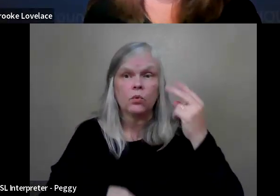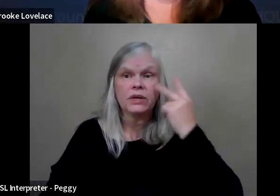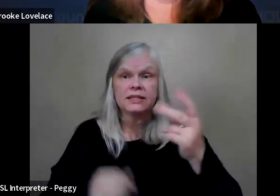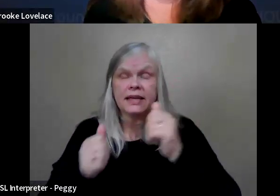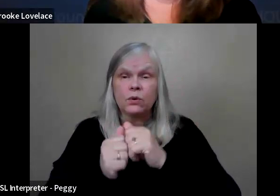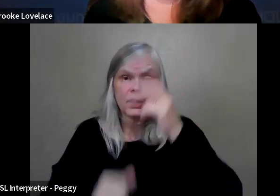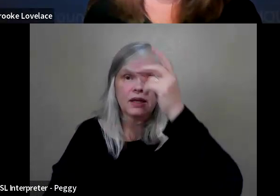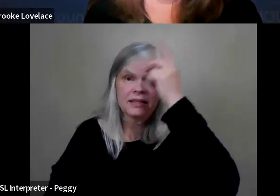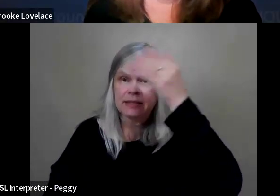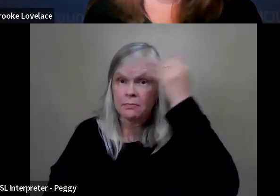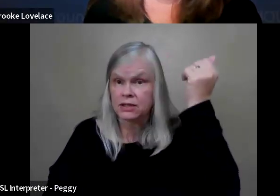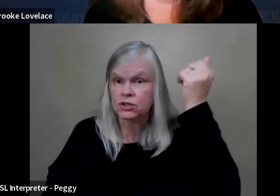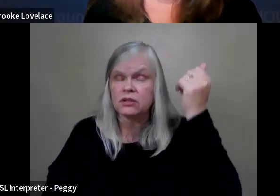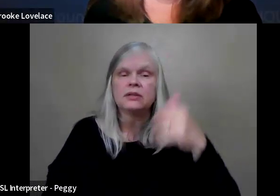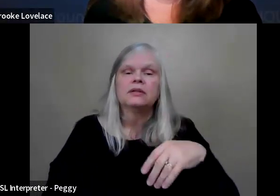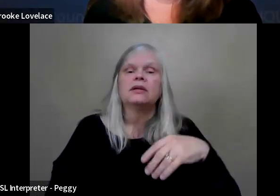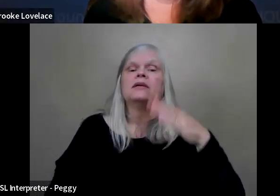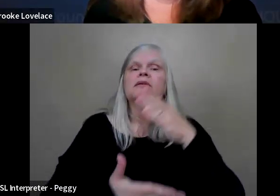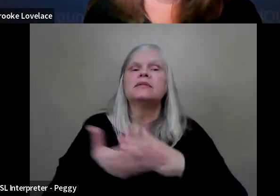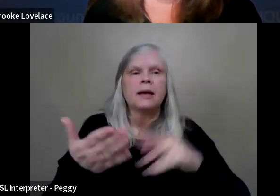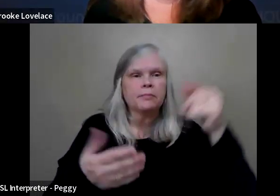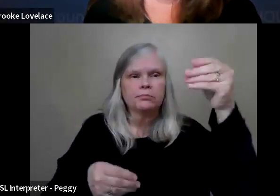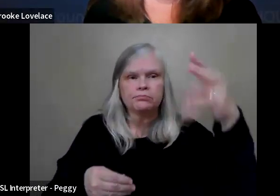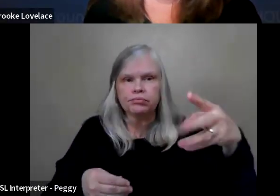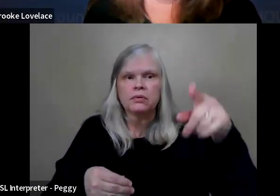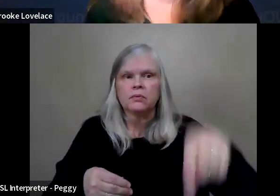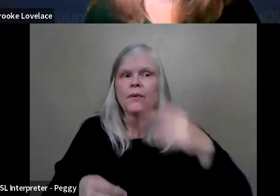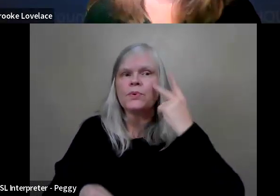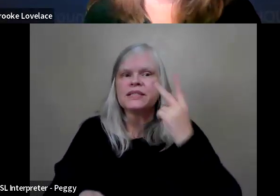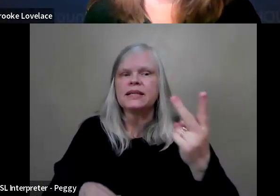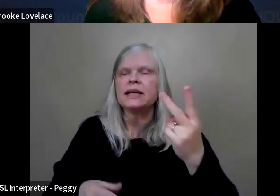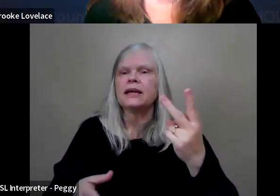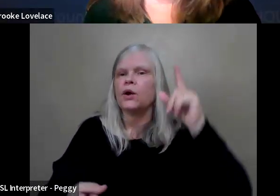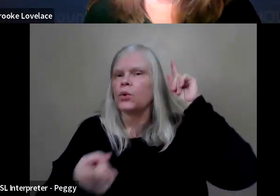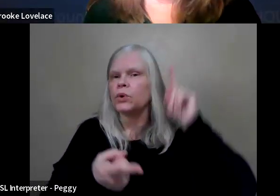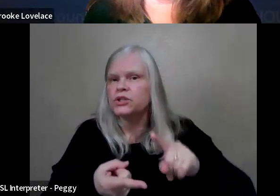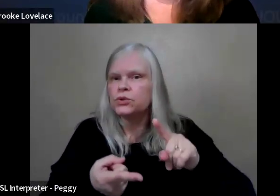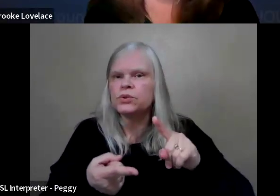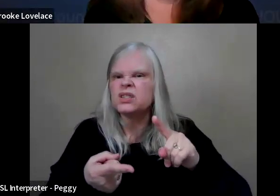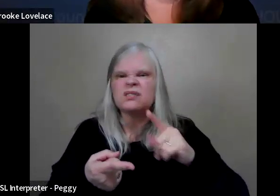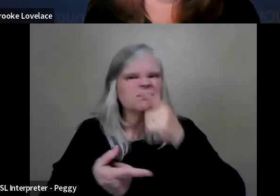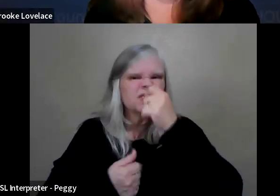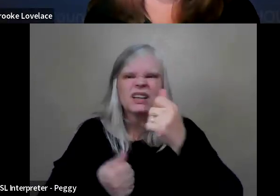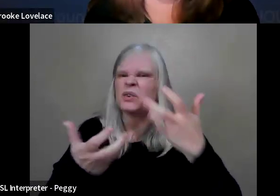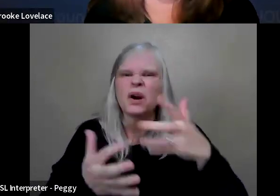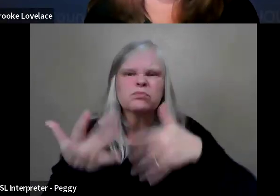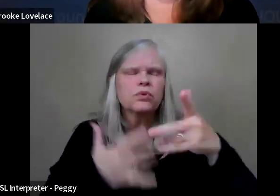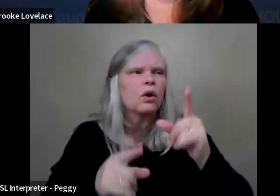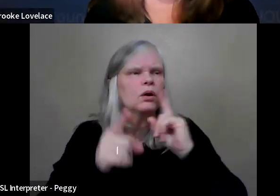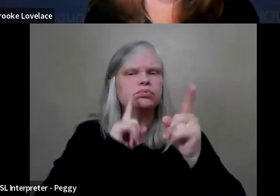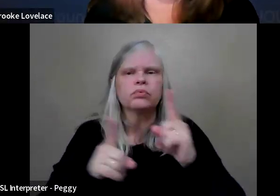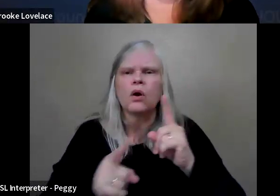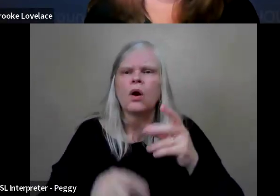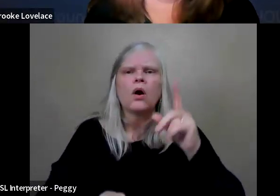dementia. So some of those on the screen I'll touch on. We might see reduced interest in being sociable or conversing or